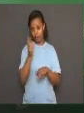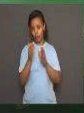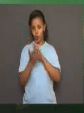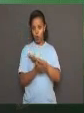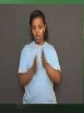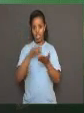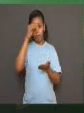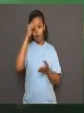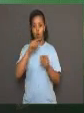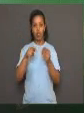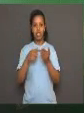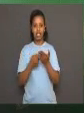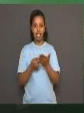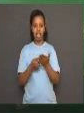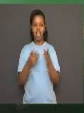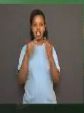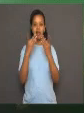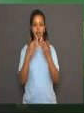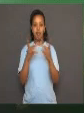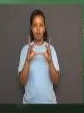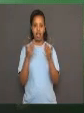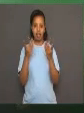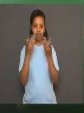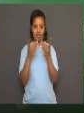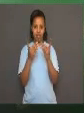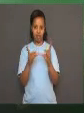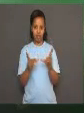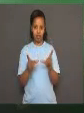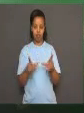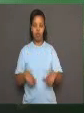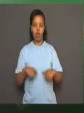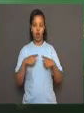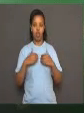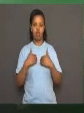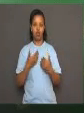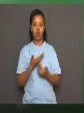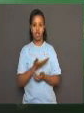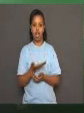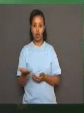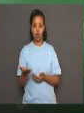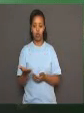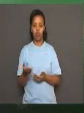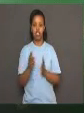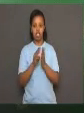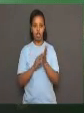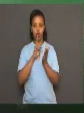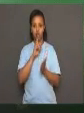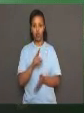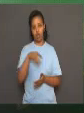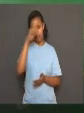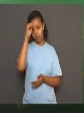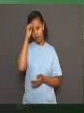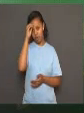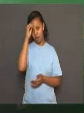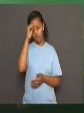the system of classifying living organisms. We were introduced to